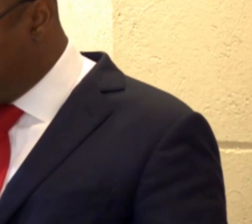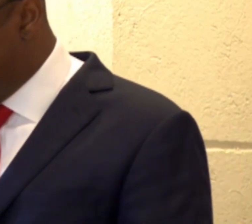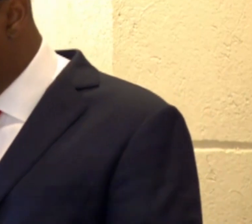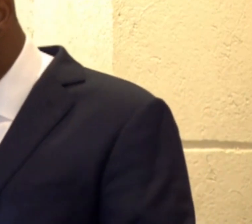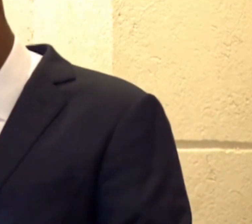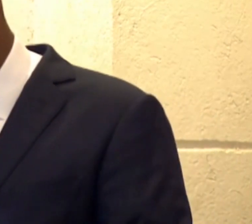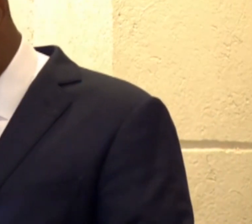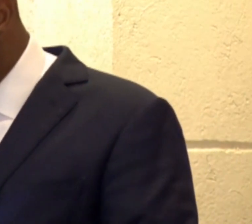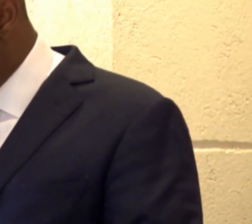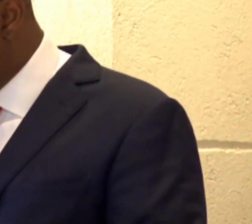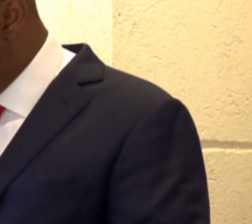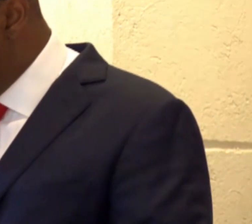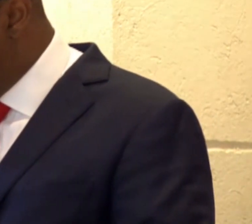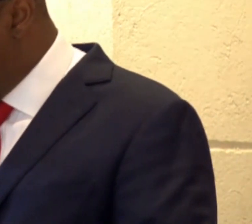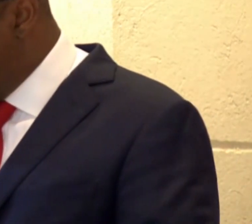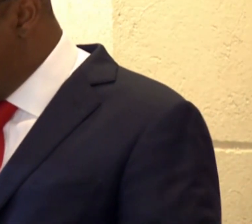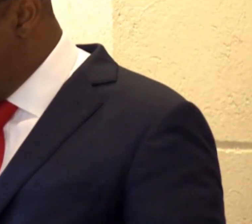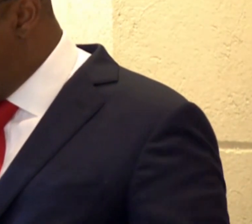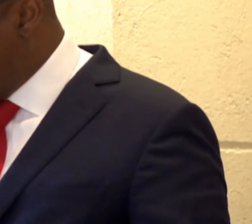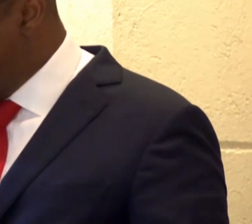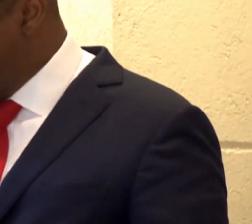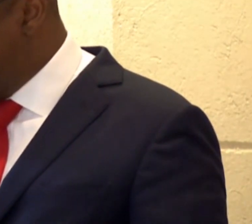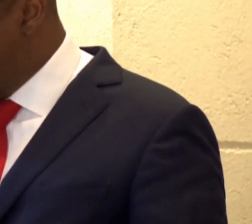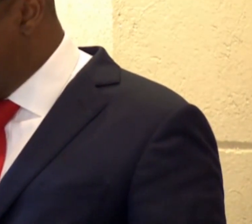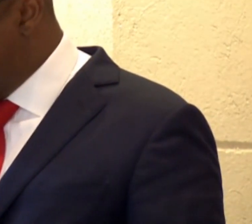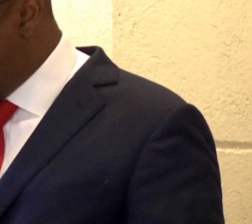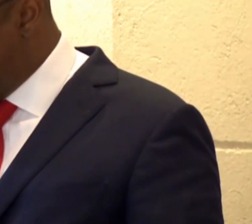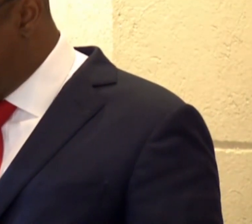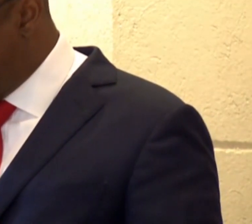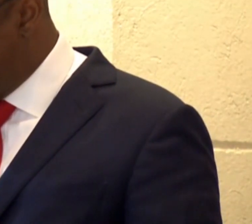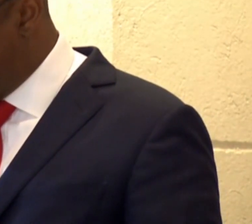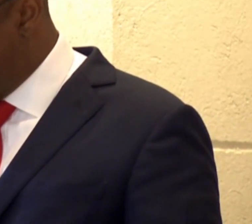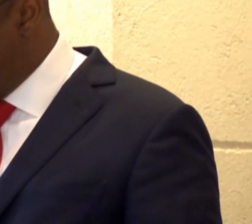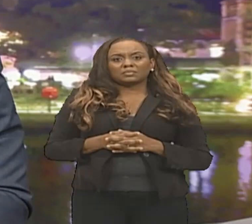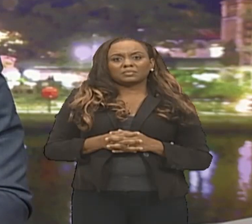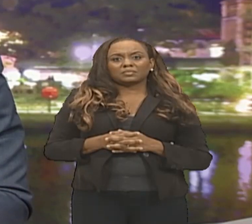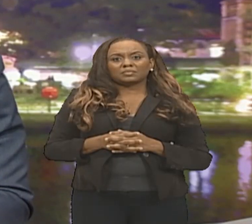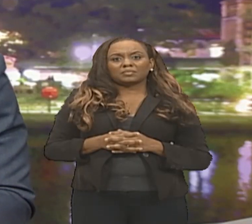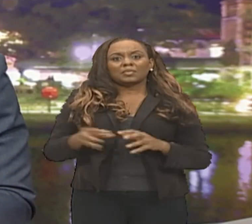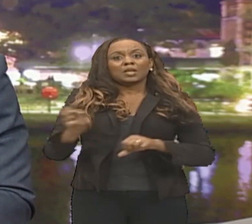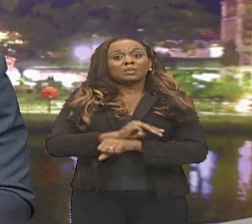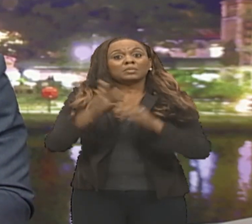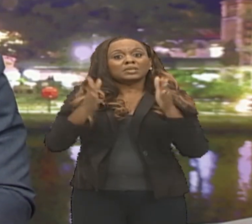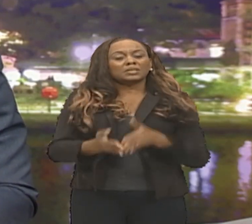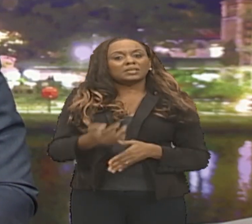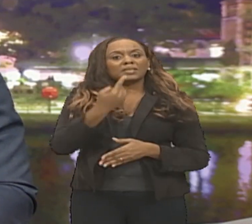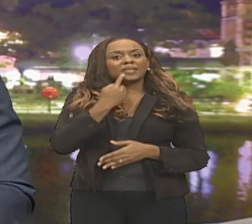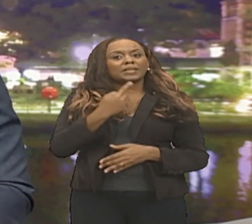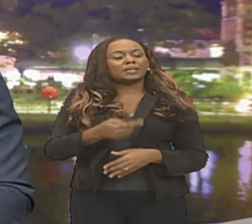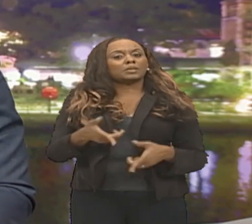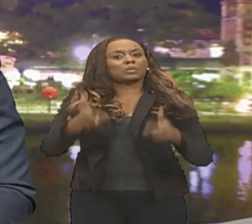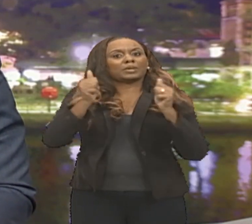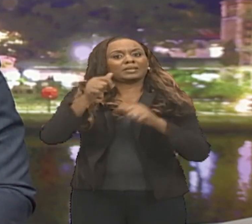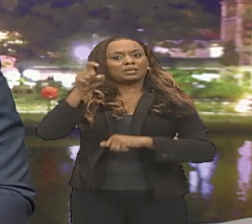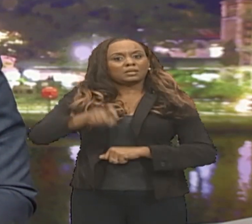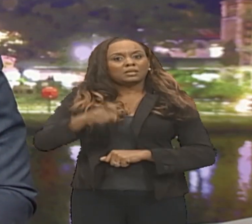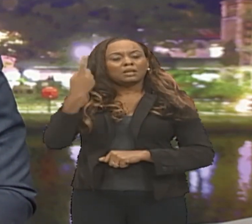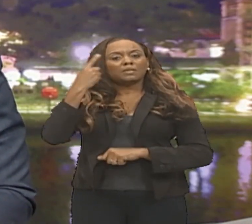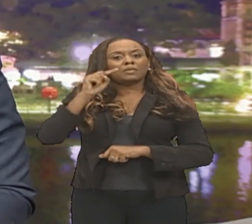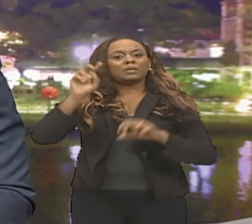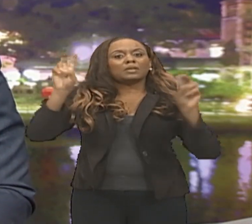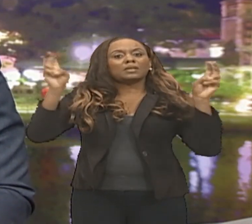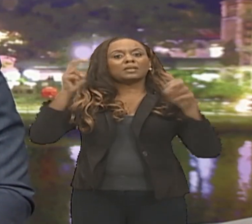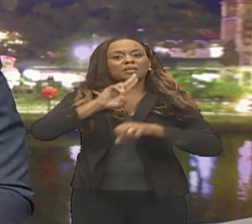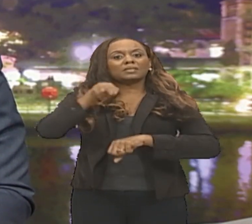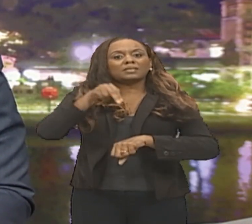to support climate-smart development and water sector resilience. Minister Abrams says there is an urgent need